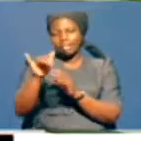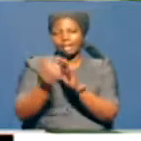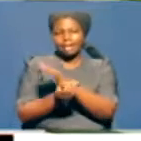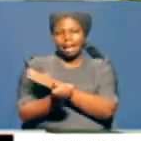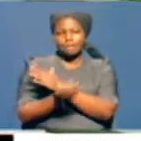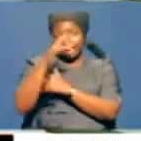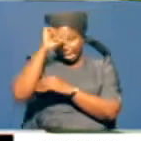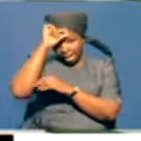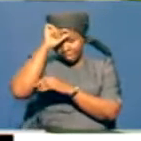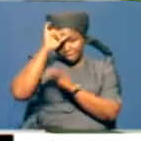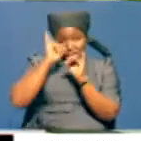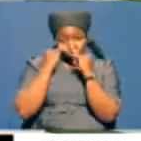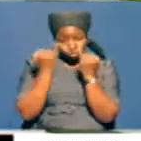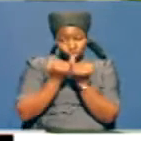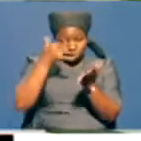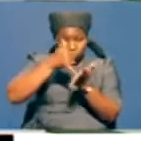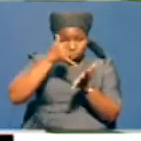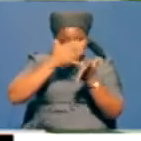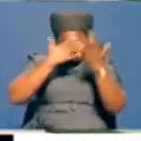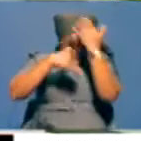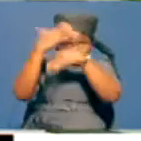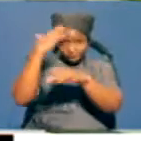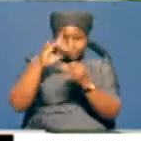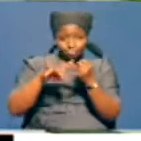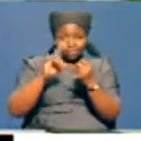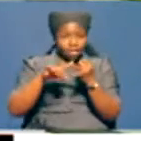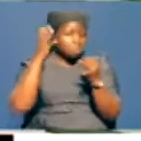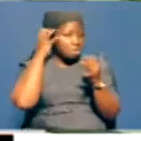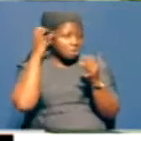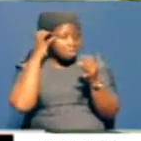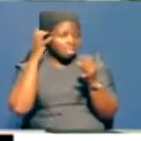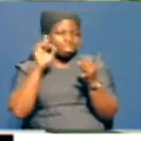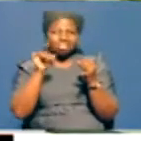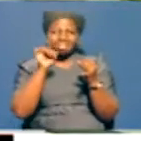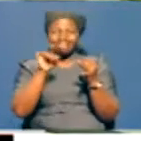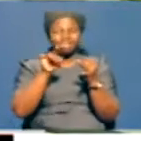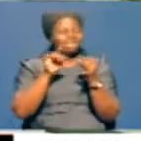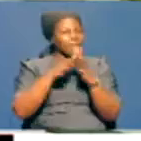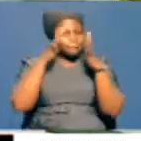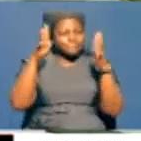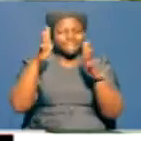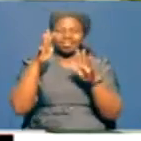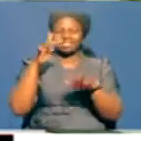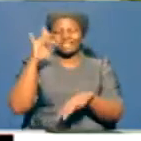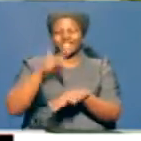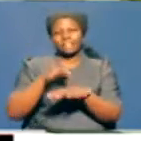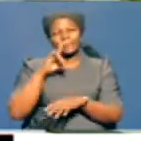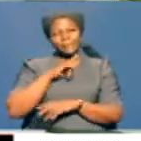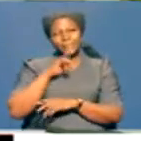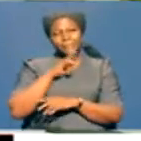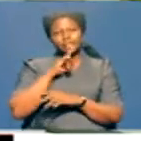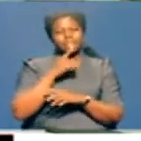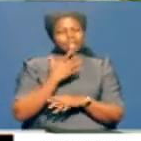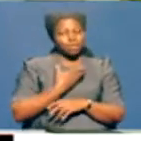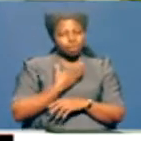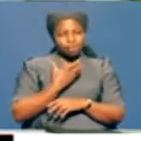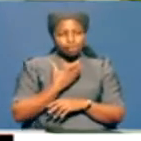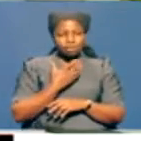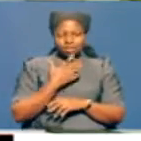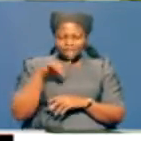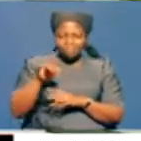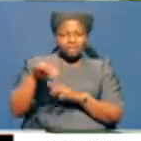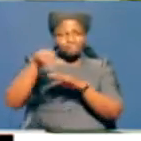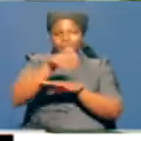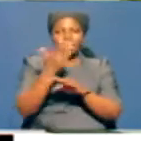institutions, including universities and tertiary colleges, are the key culprits and owe SACCOs 4.08 billion shillings